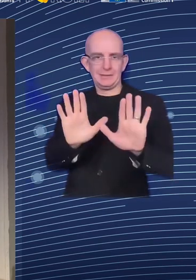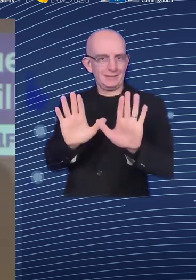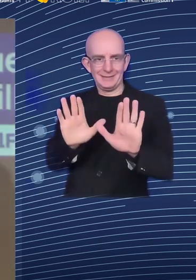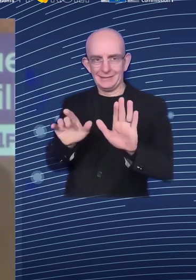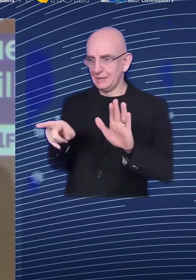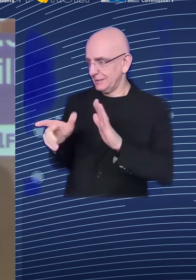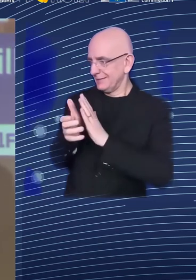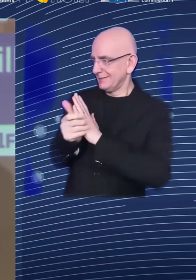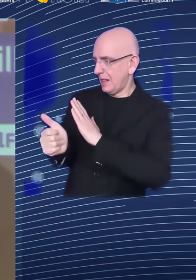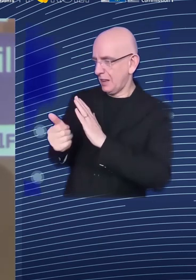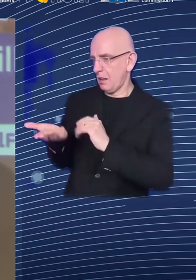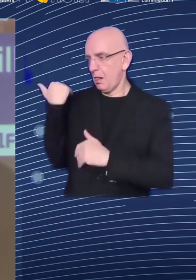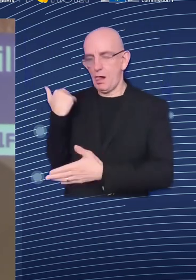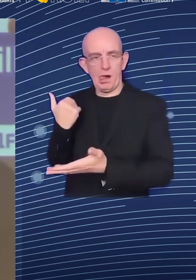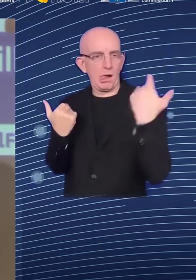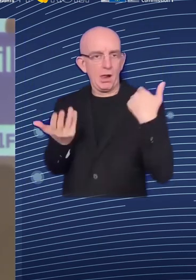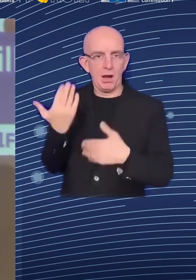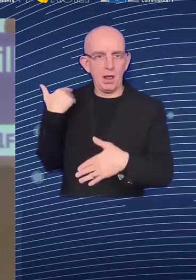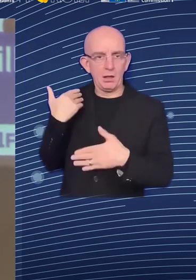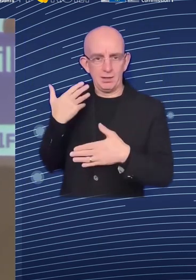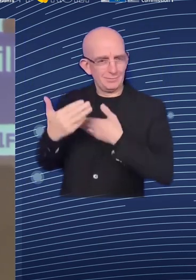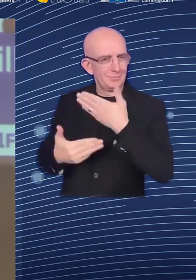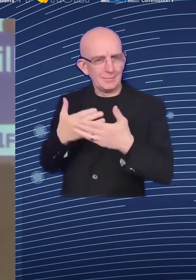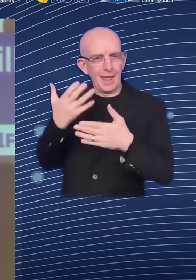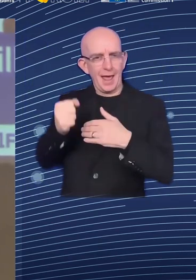Well, if I got it right,